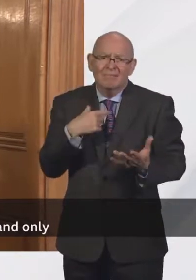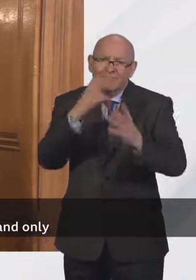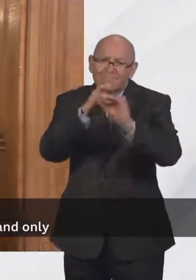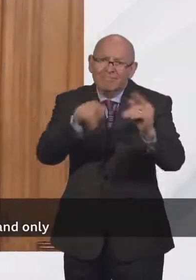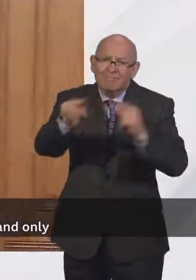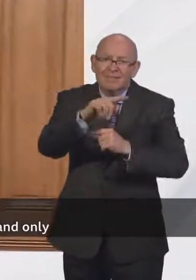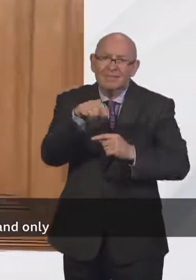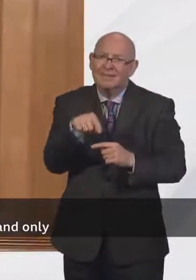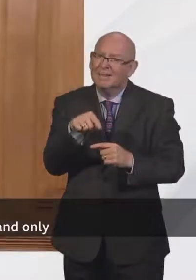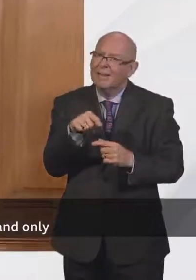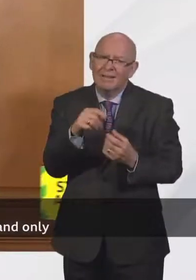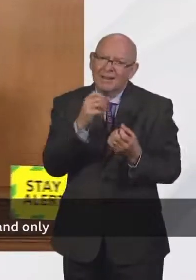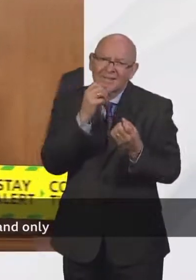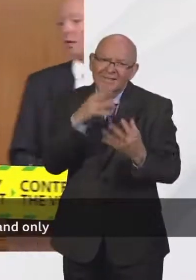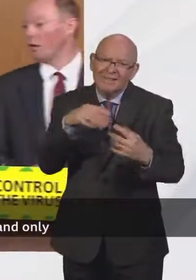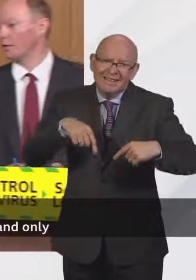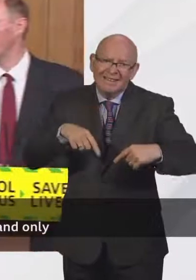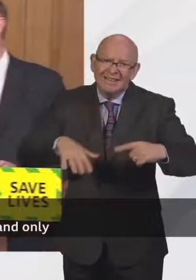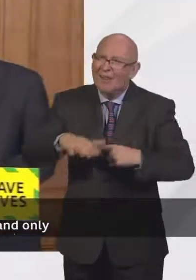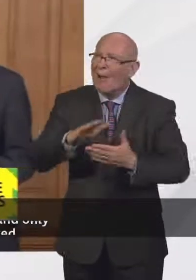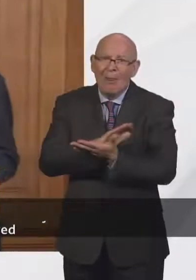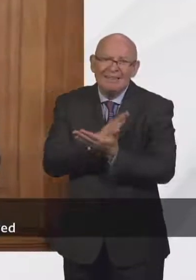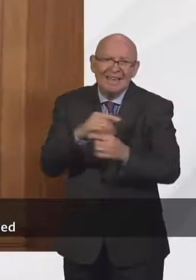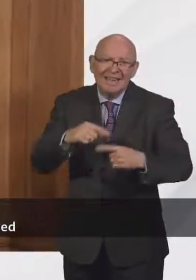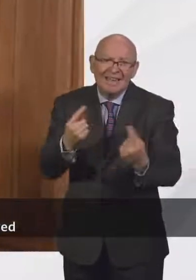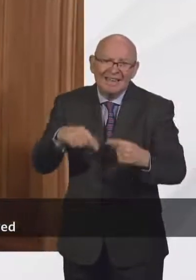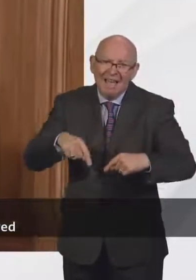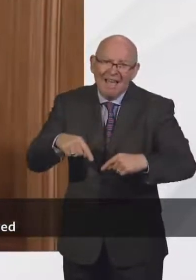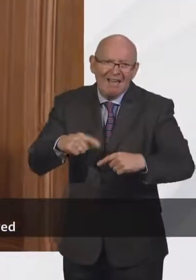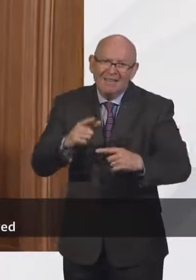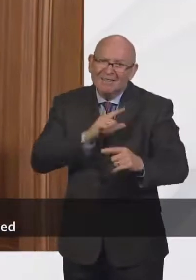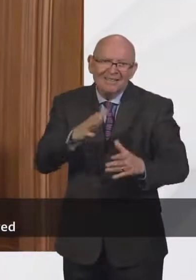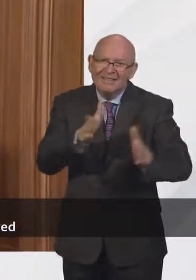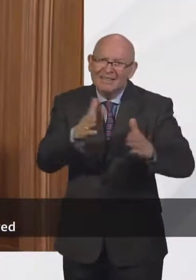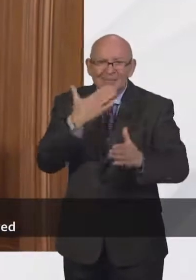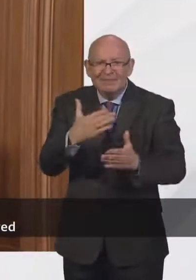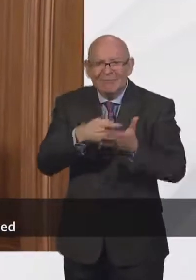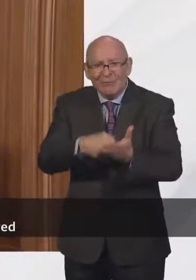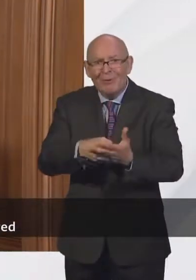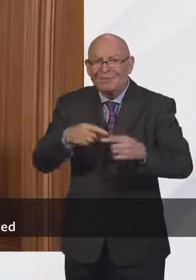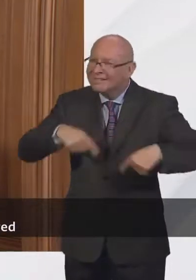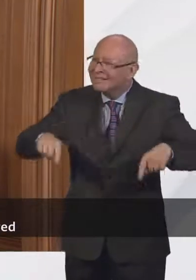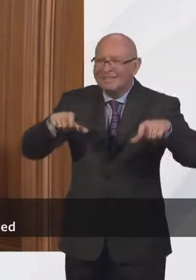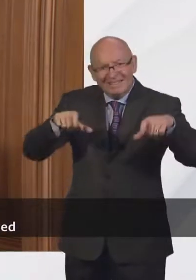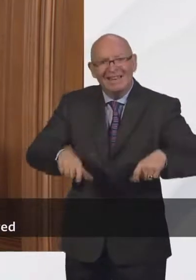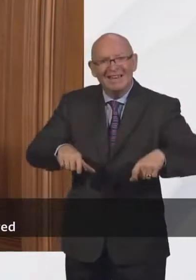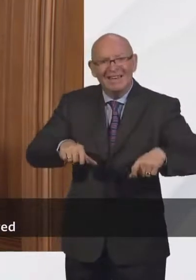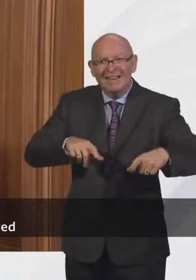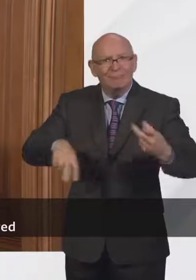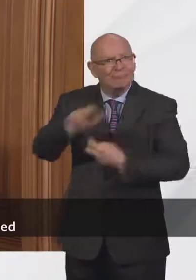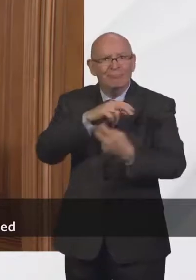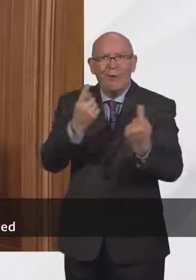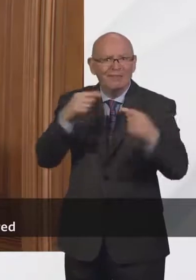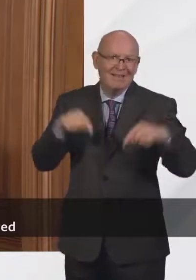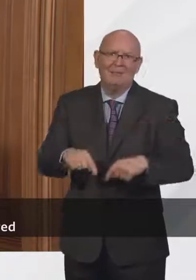Test and trace is already doing a lot, and that will be having an impact on reducing infection. The biggest thing